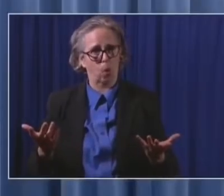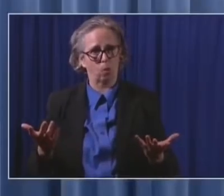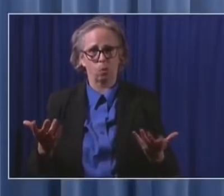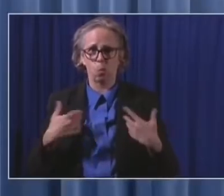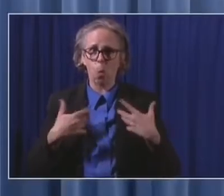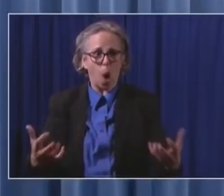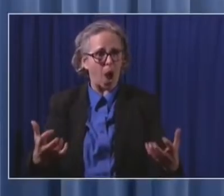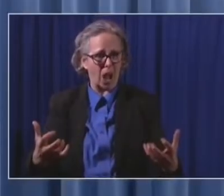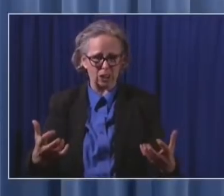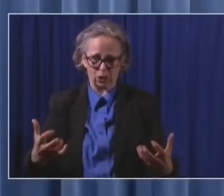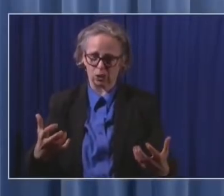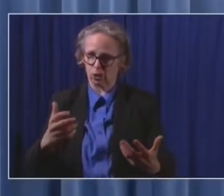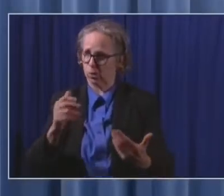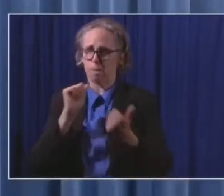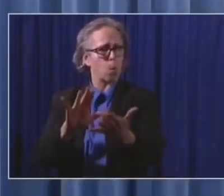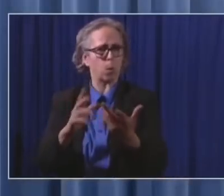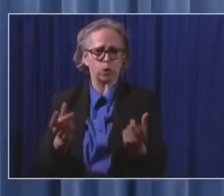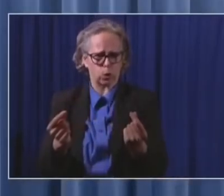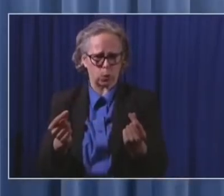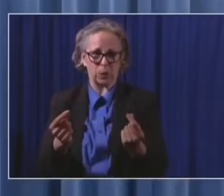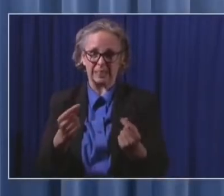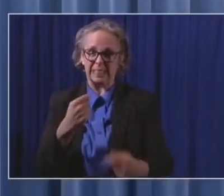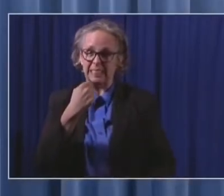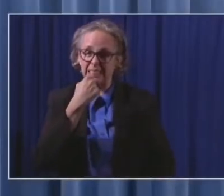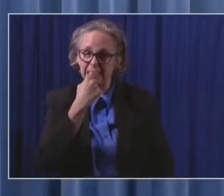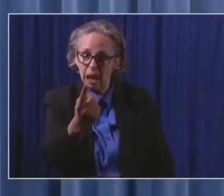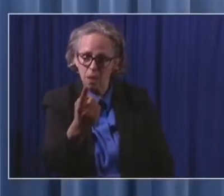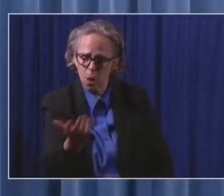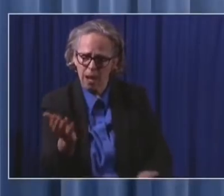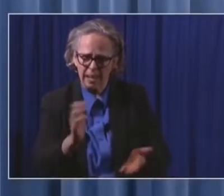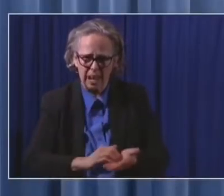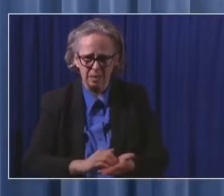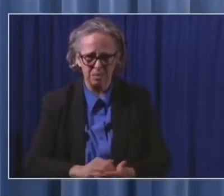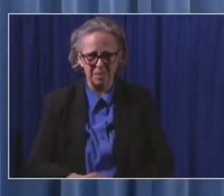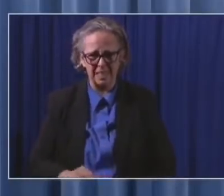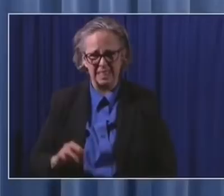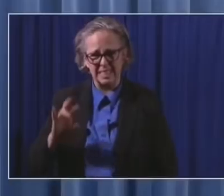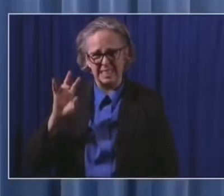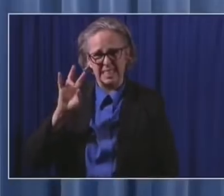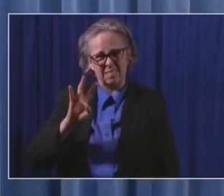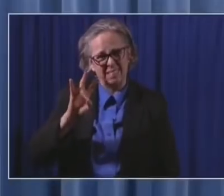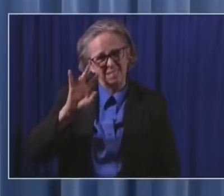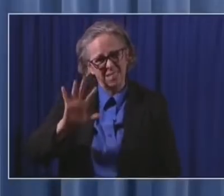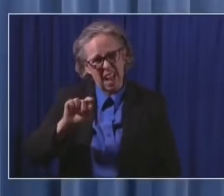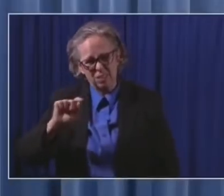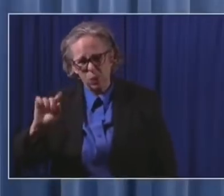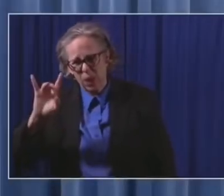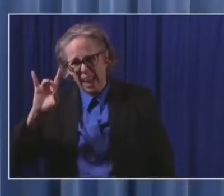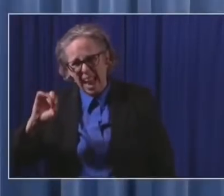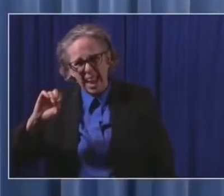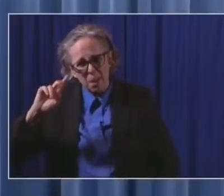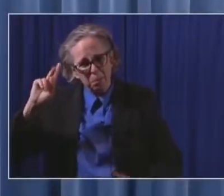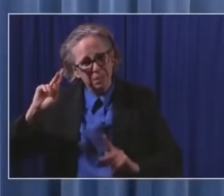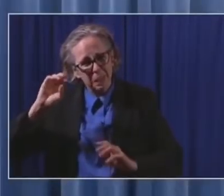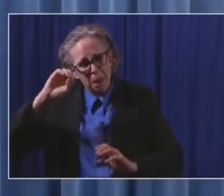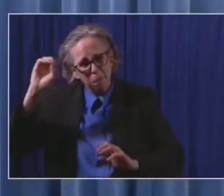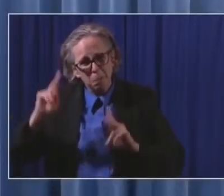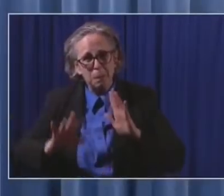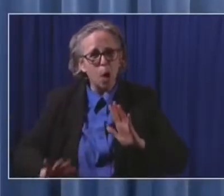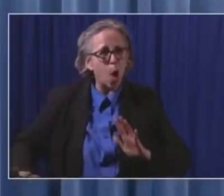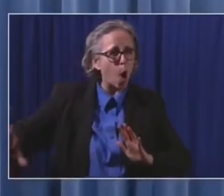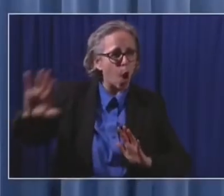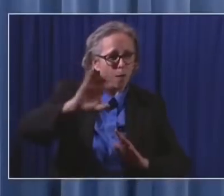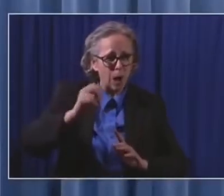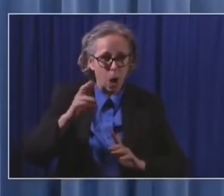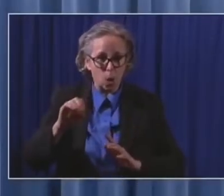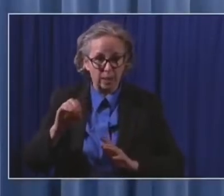crisis. And this is the most pinpointed thing we can do. And I'll come back to what we've